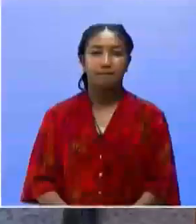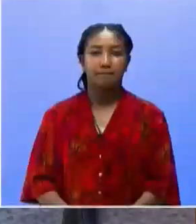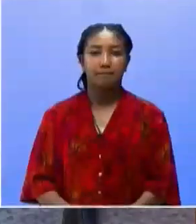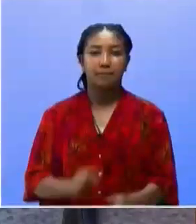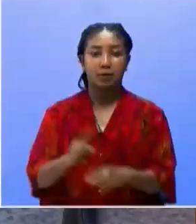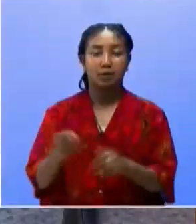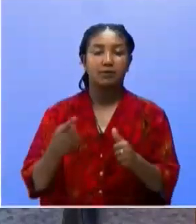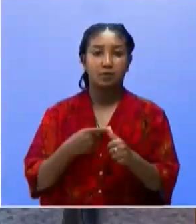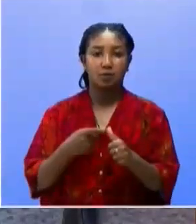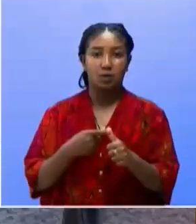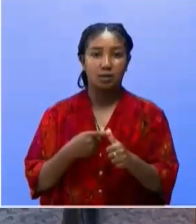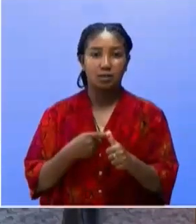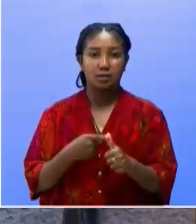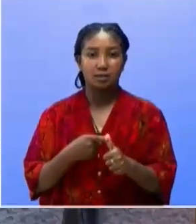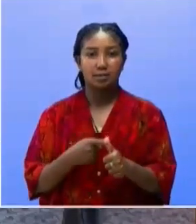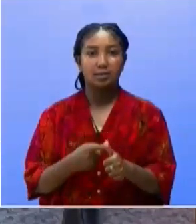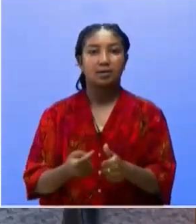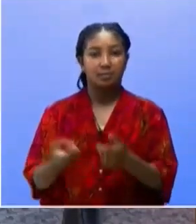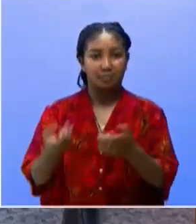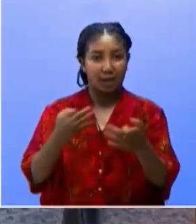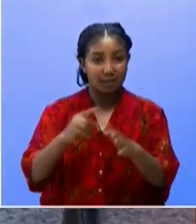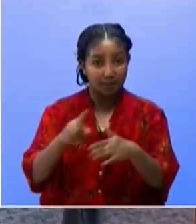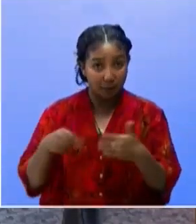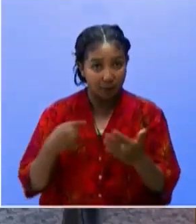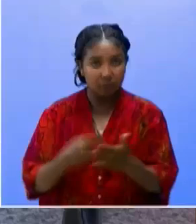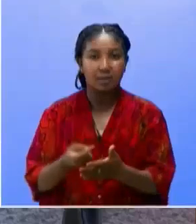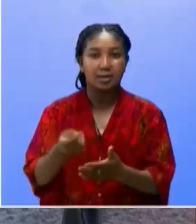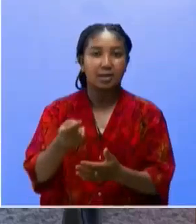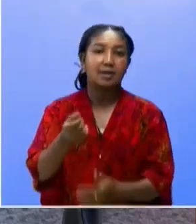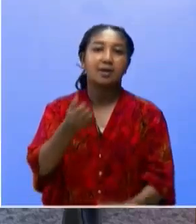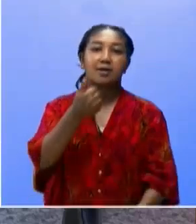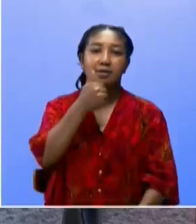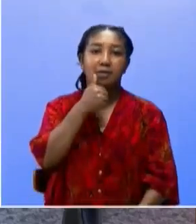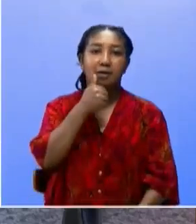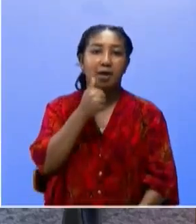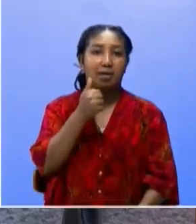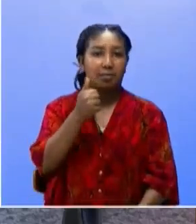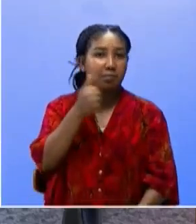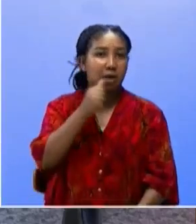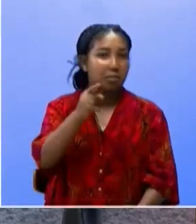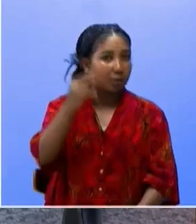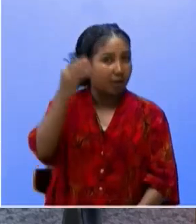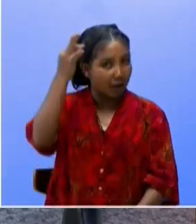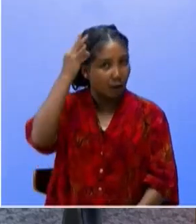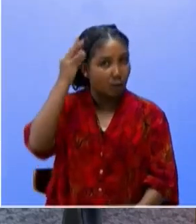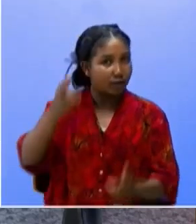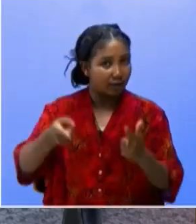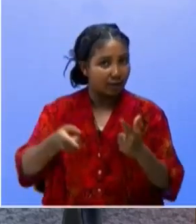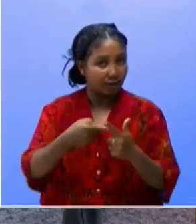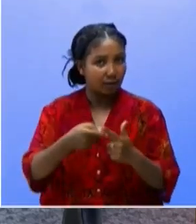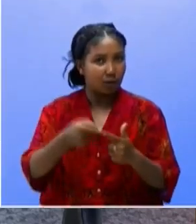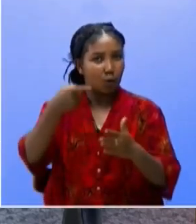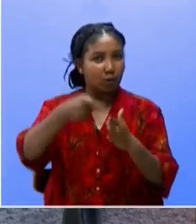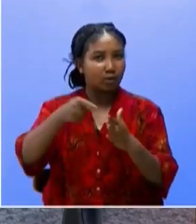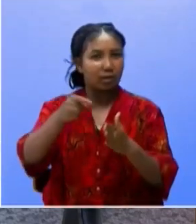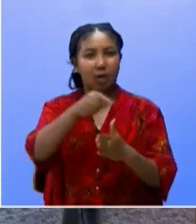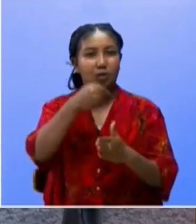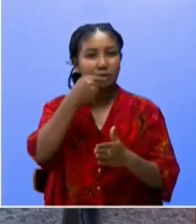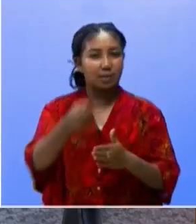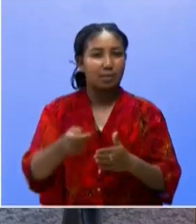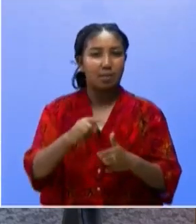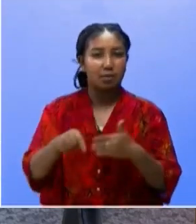So, the first one is what? Tell us about her hair. Okay, good. The next one. What can you